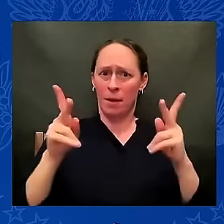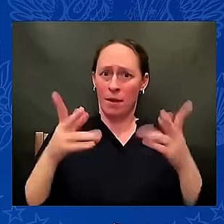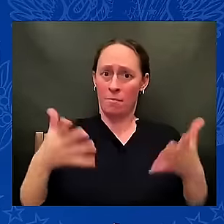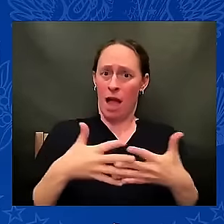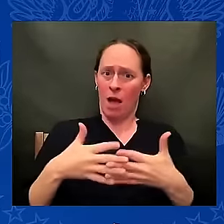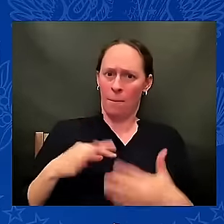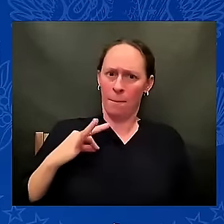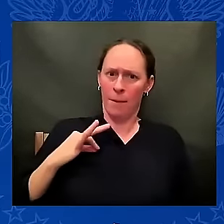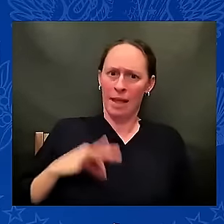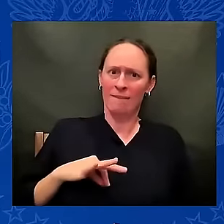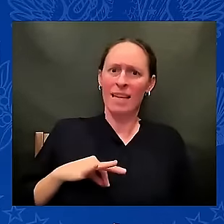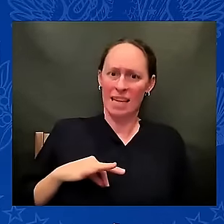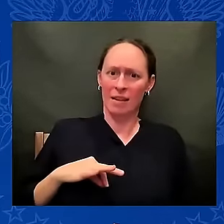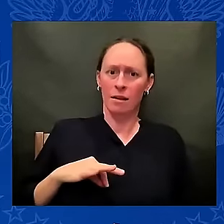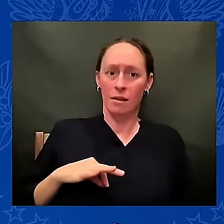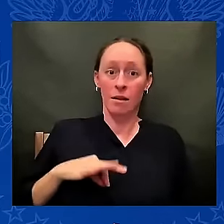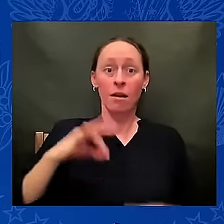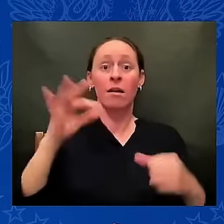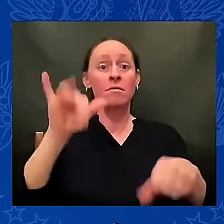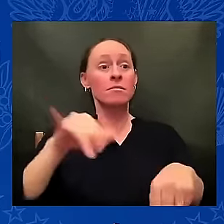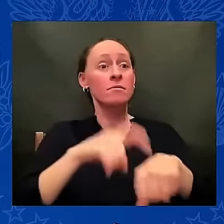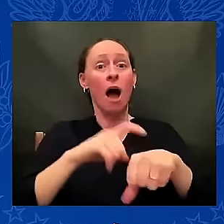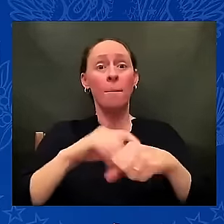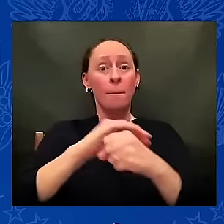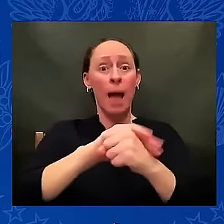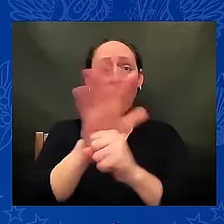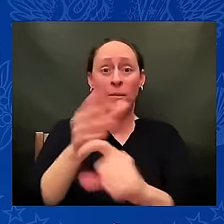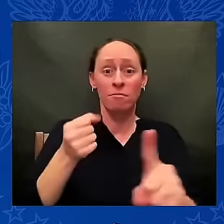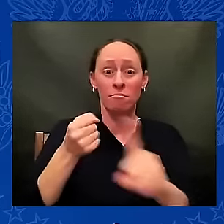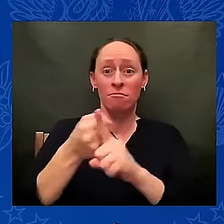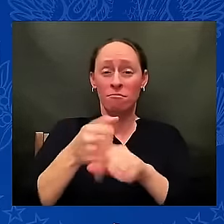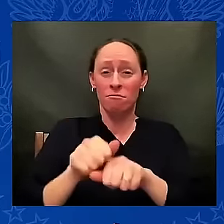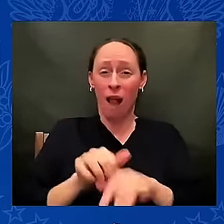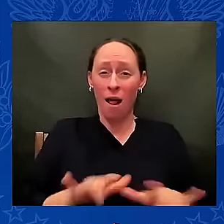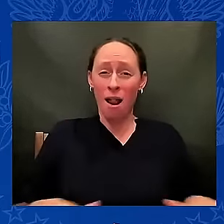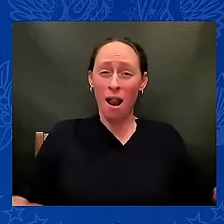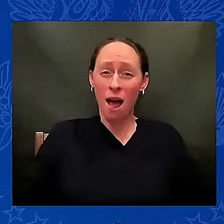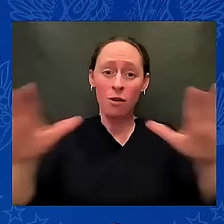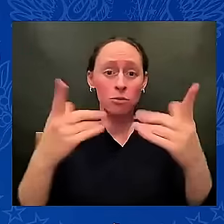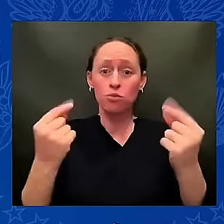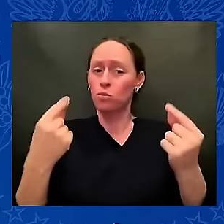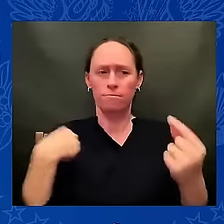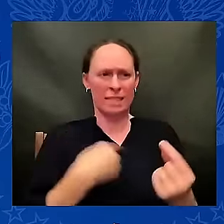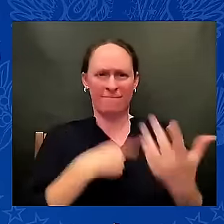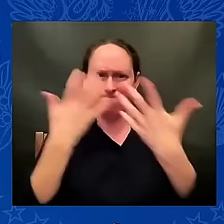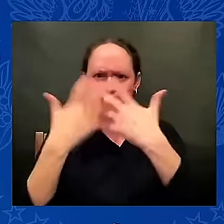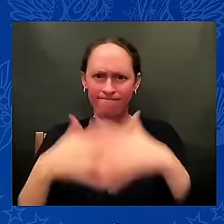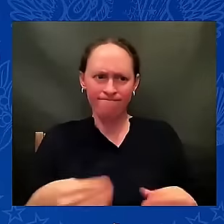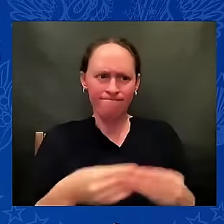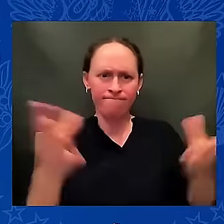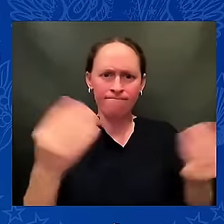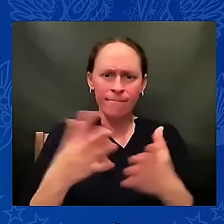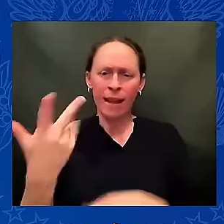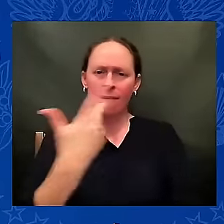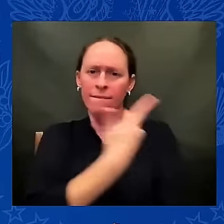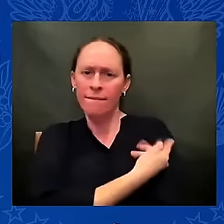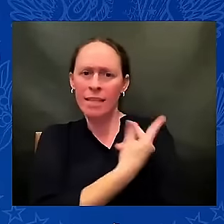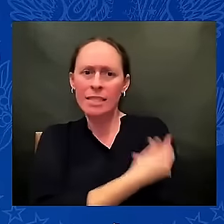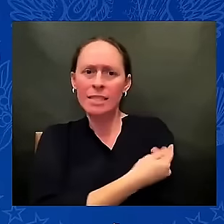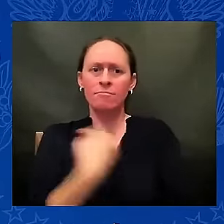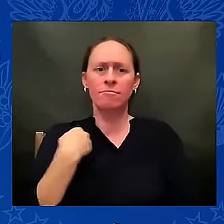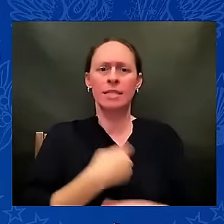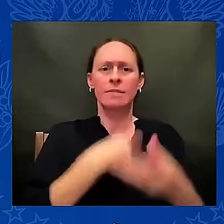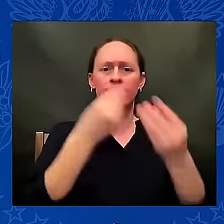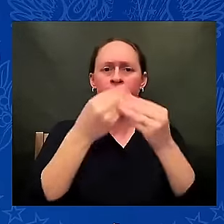with vaccine shots in arms and checks in pockets. I'm proud this helped cut child poverty in Native communities by more than